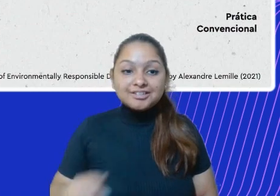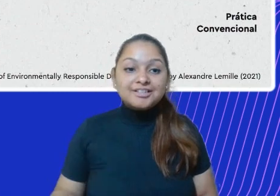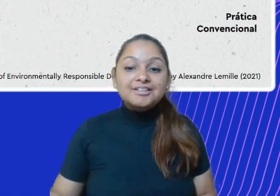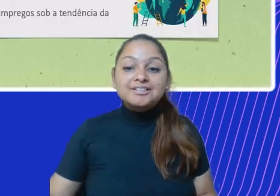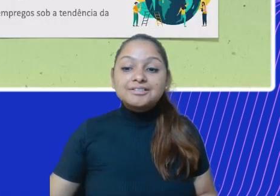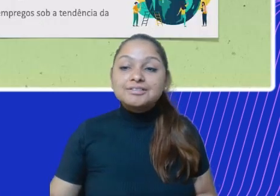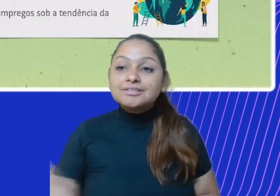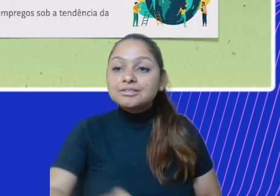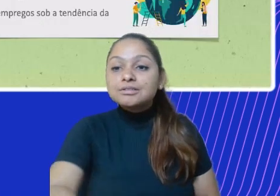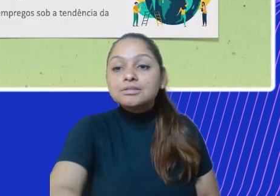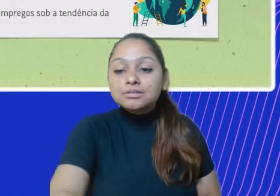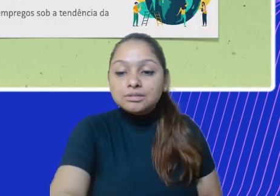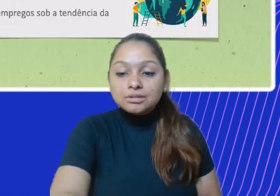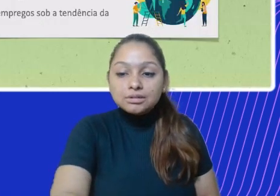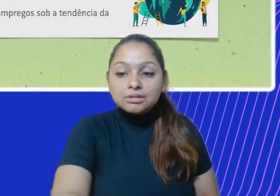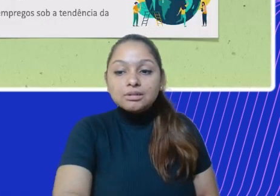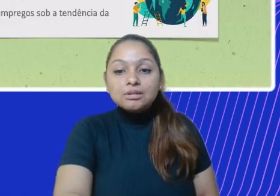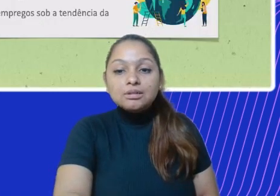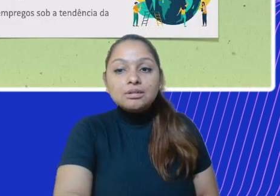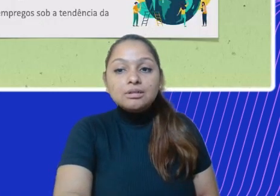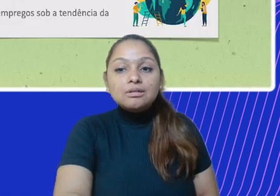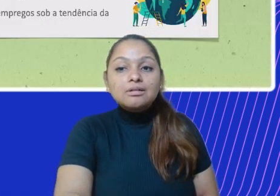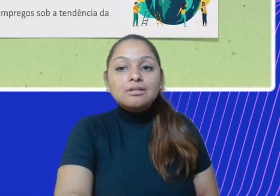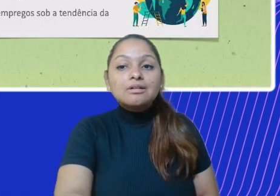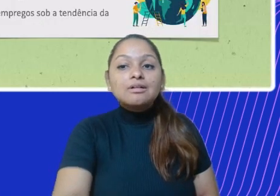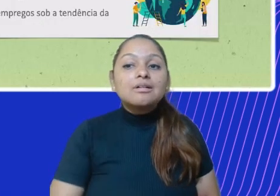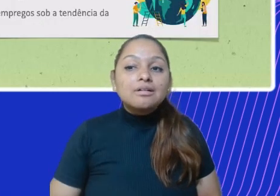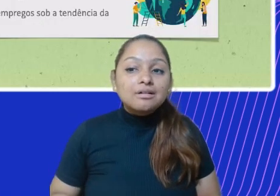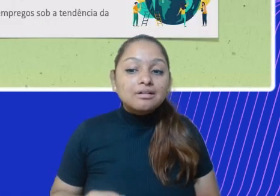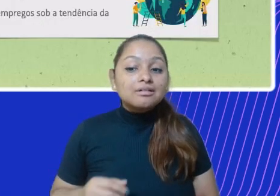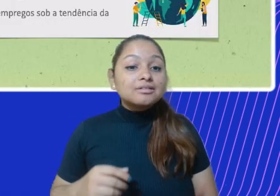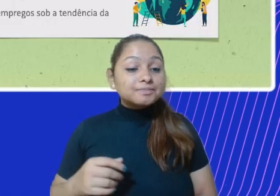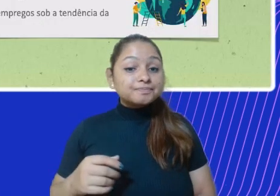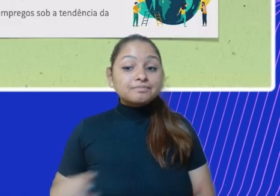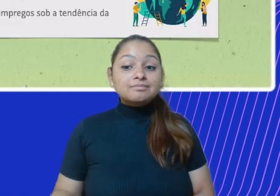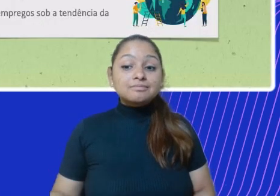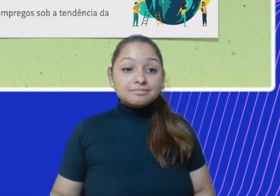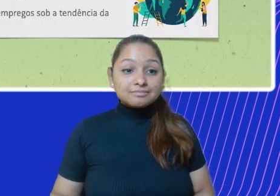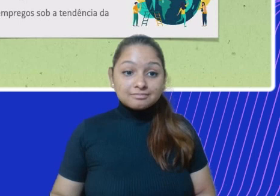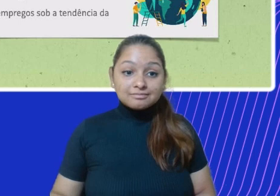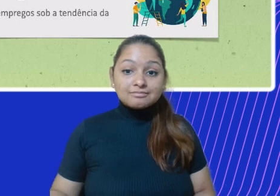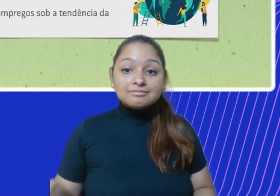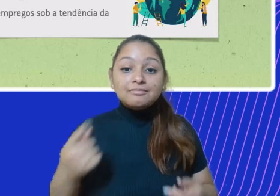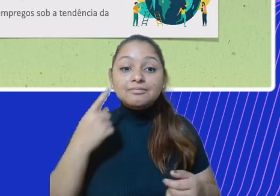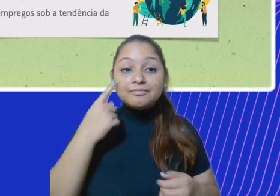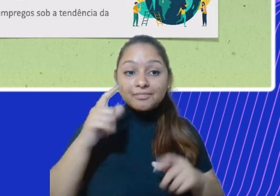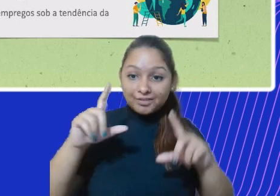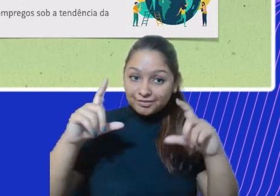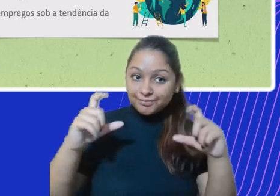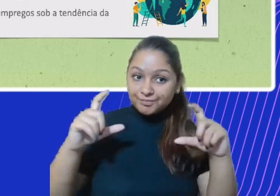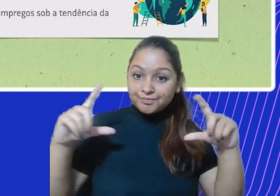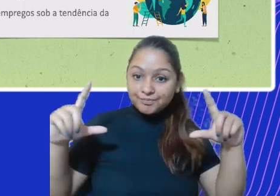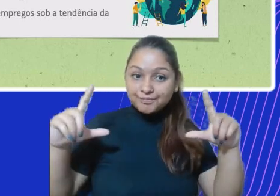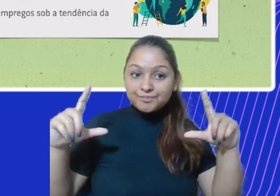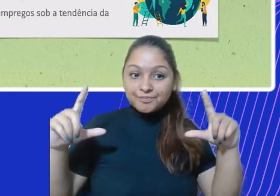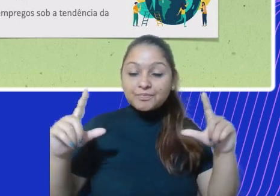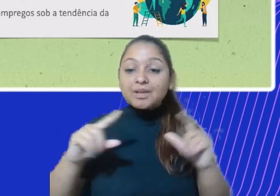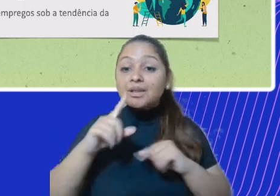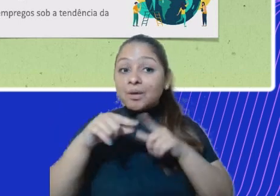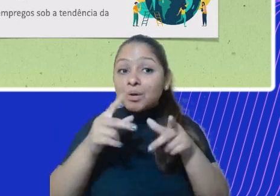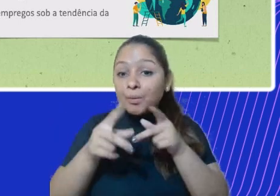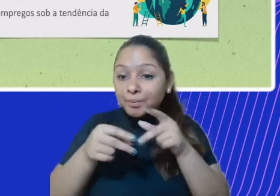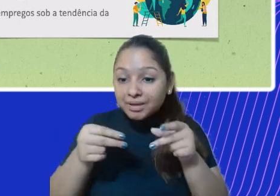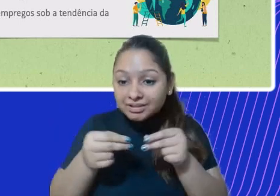here some teasing, because later I'm going to make it available for you